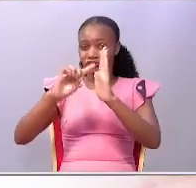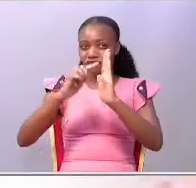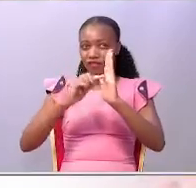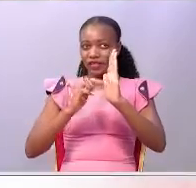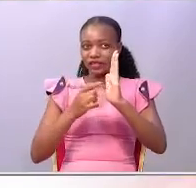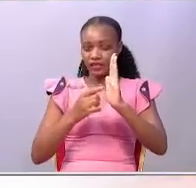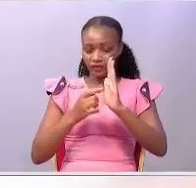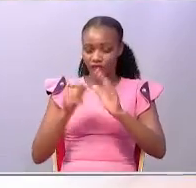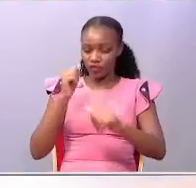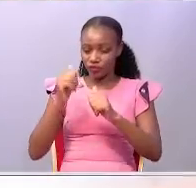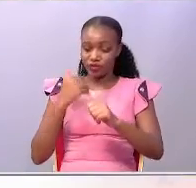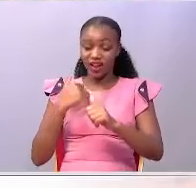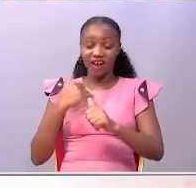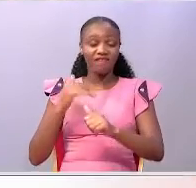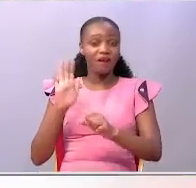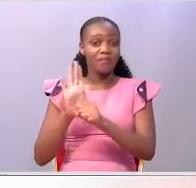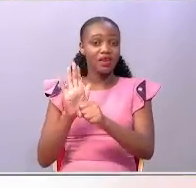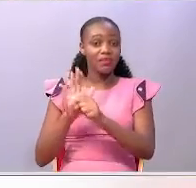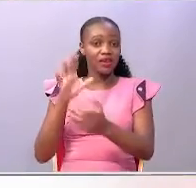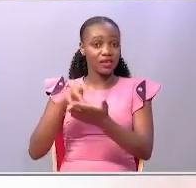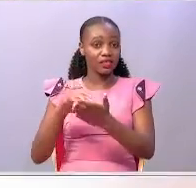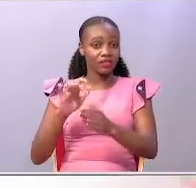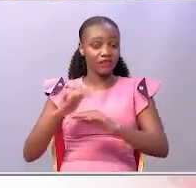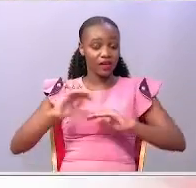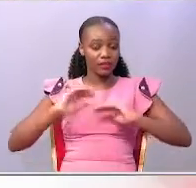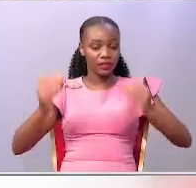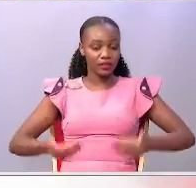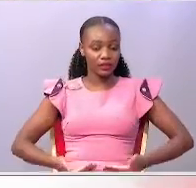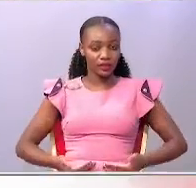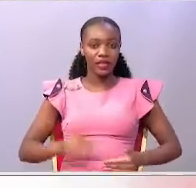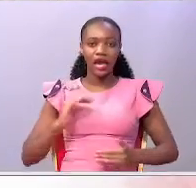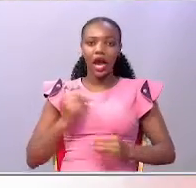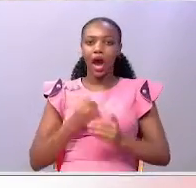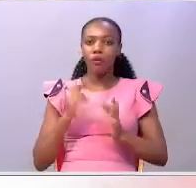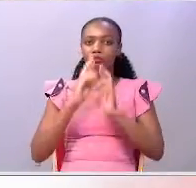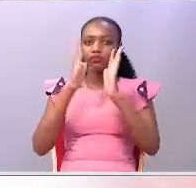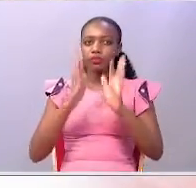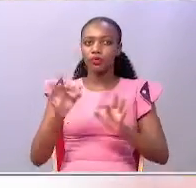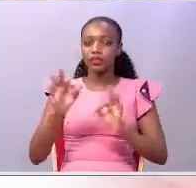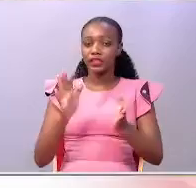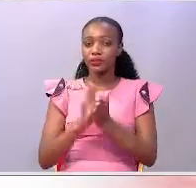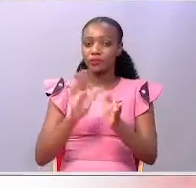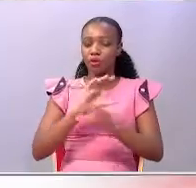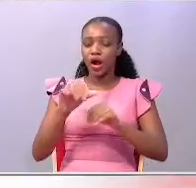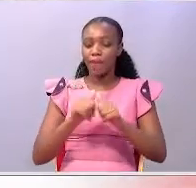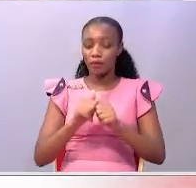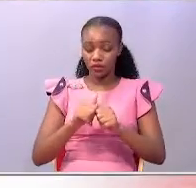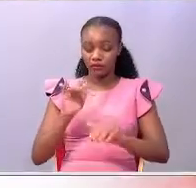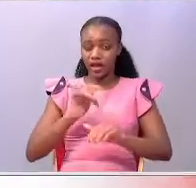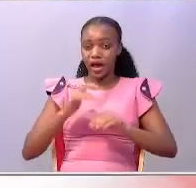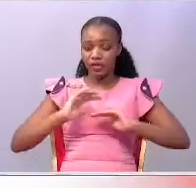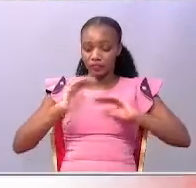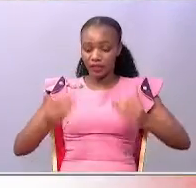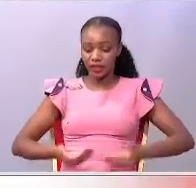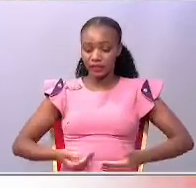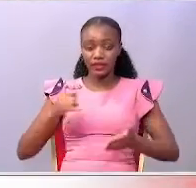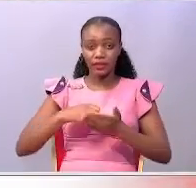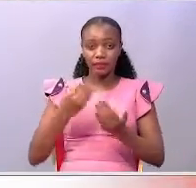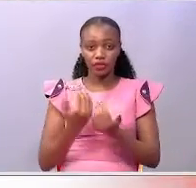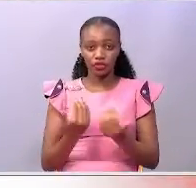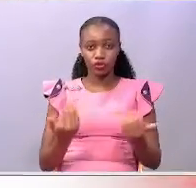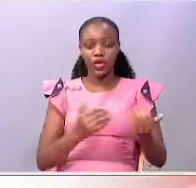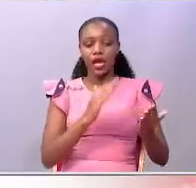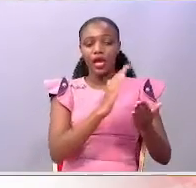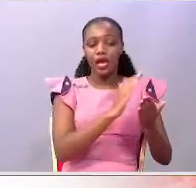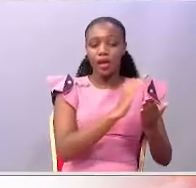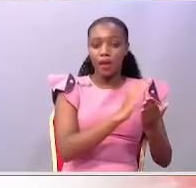teen and adolescent pregnancies. Our reporter Andrin Kilemi delves into the cause of teenage pregnancies among children aged between 10